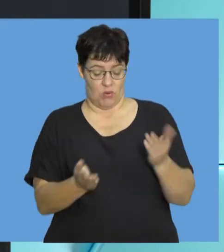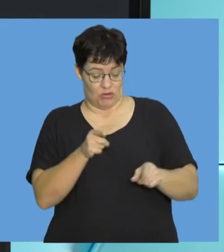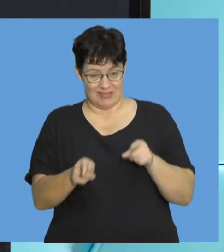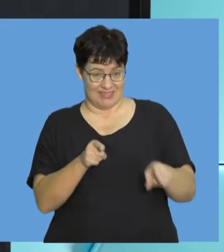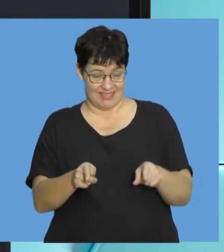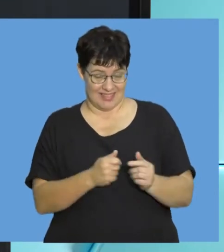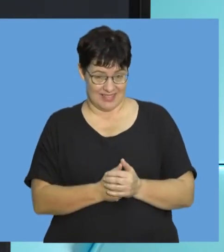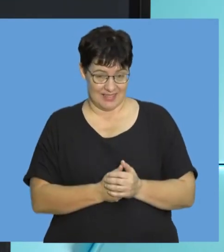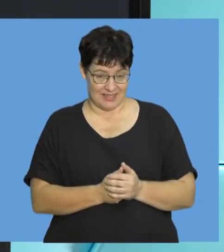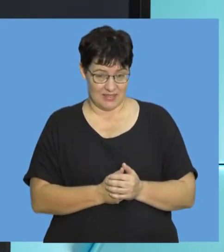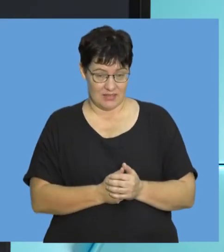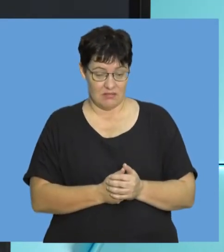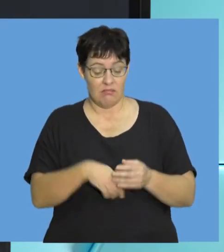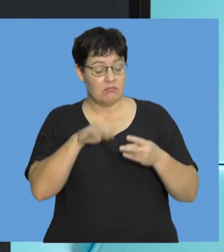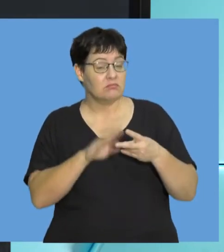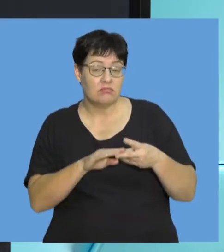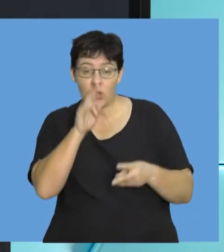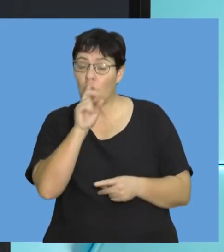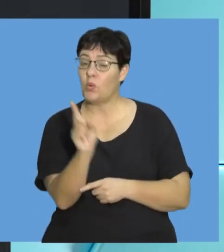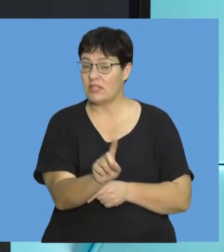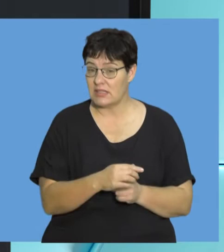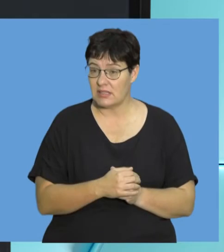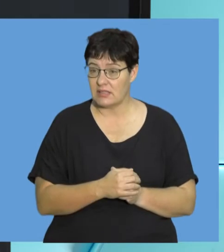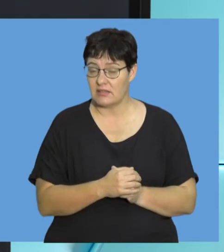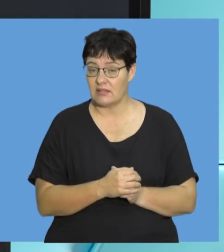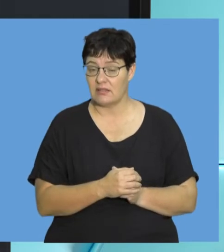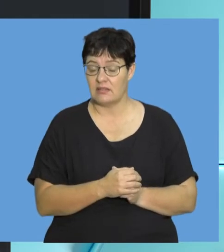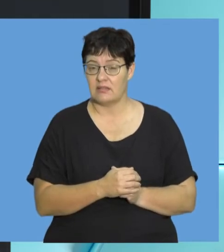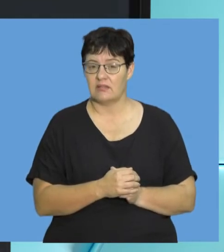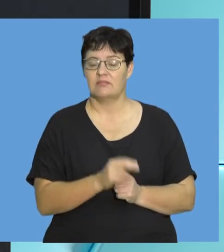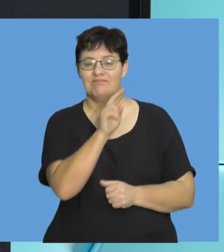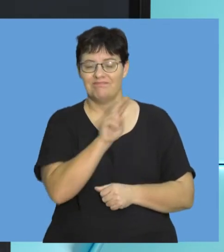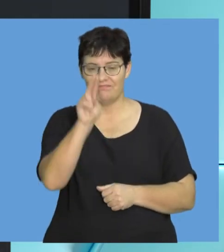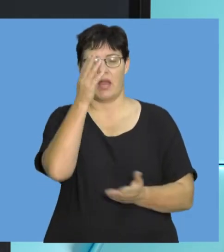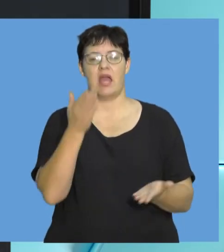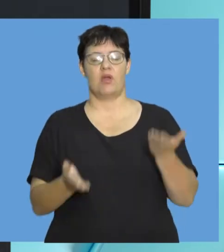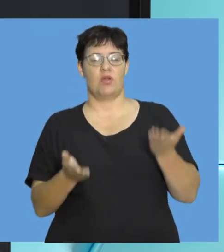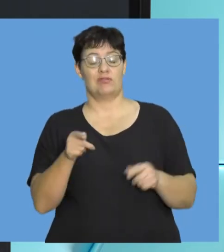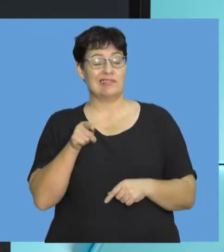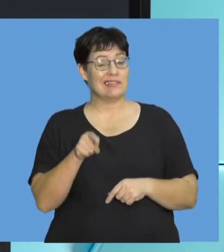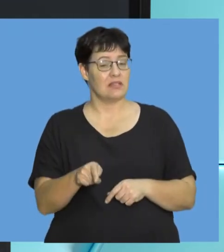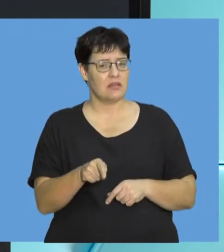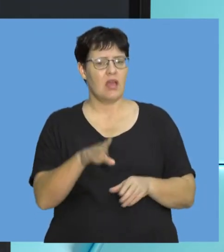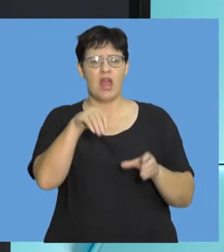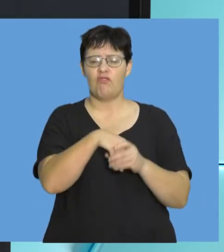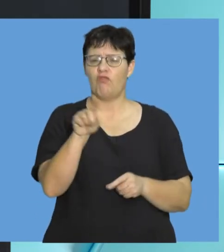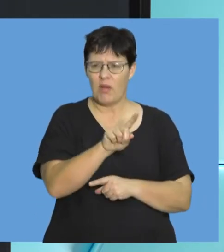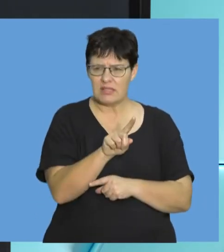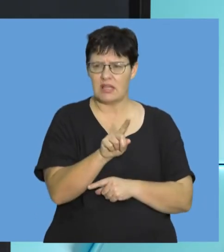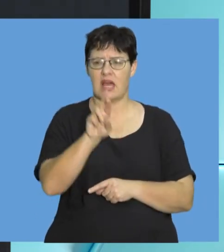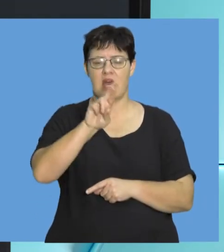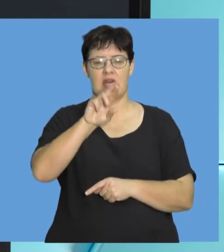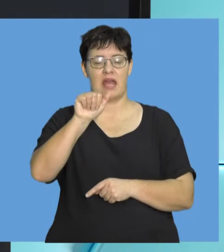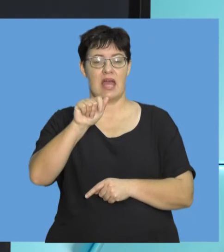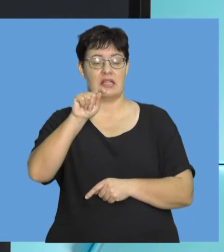at. Now we're gonna mainly look at some exponential equations that involve rational